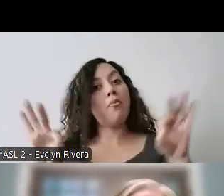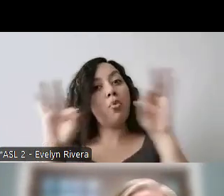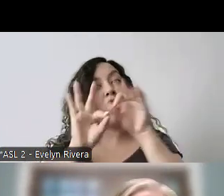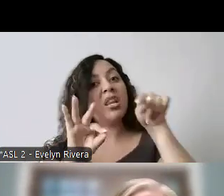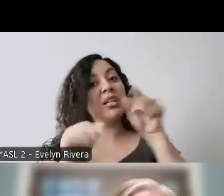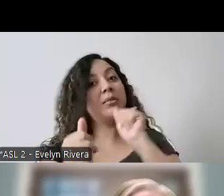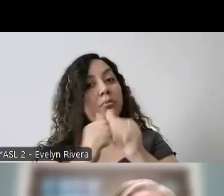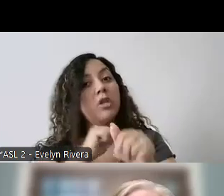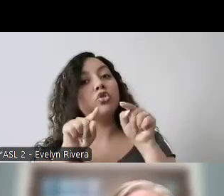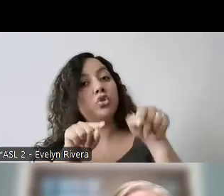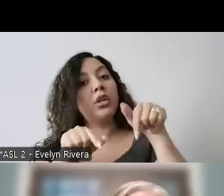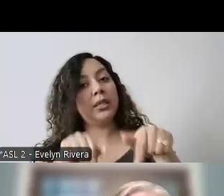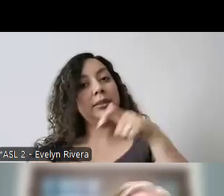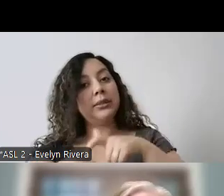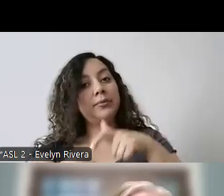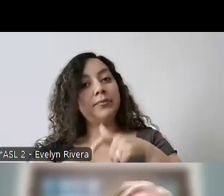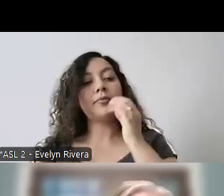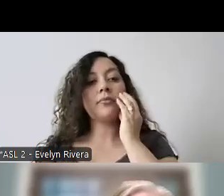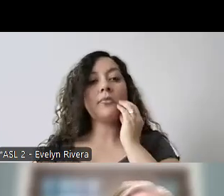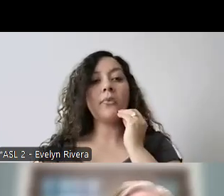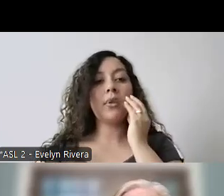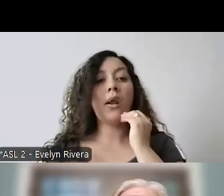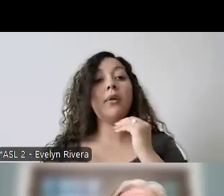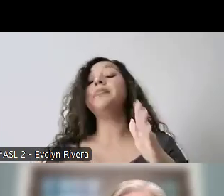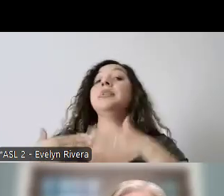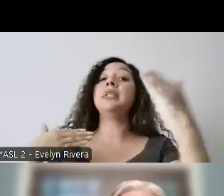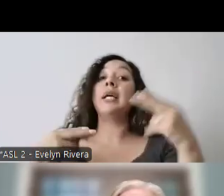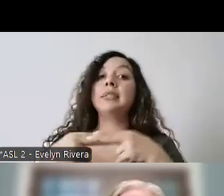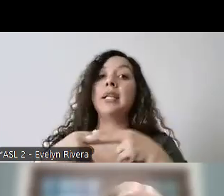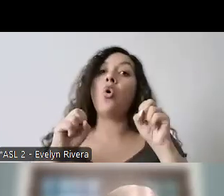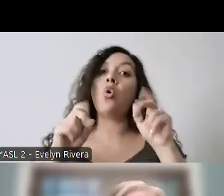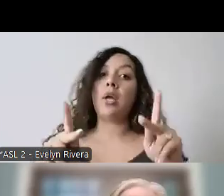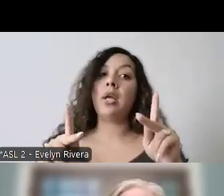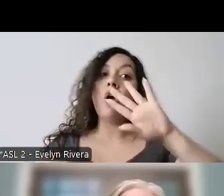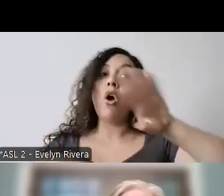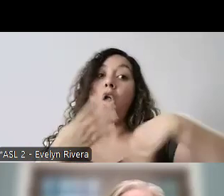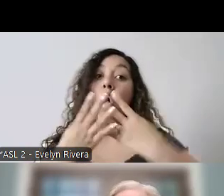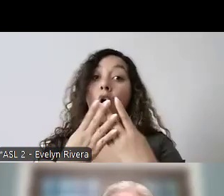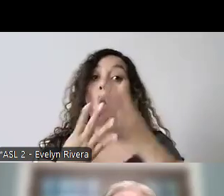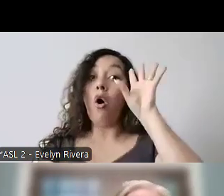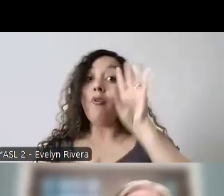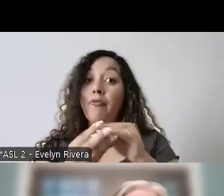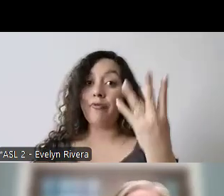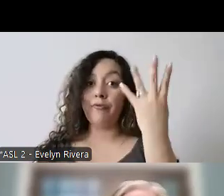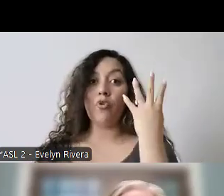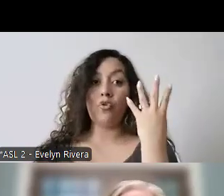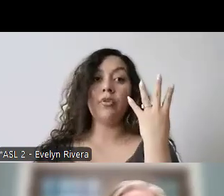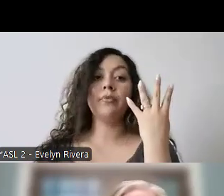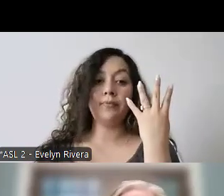during this session. Next slide. Okay, all 4 of these are in their various